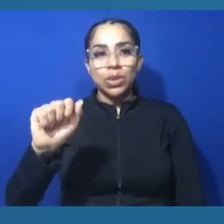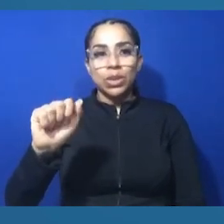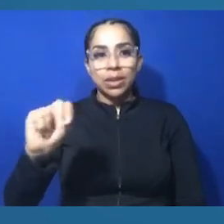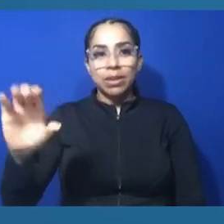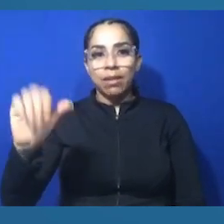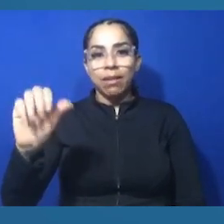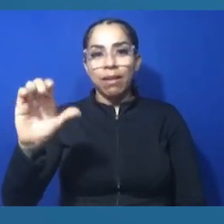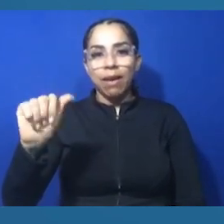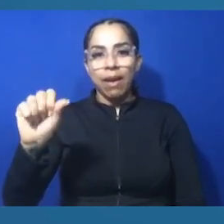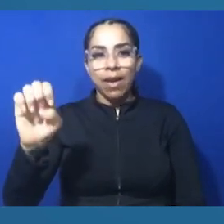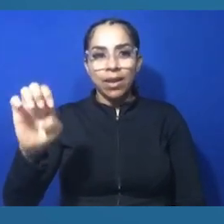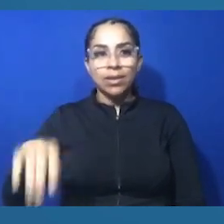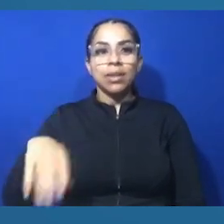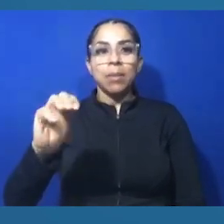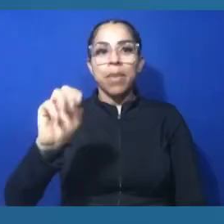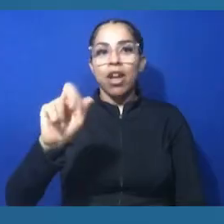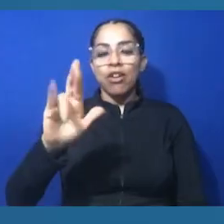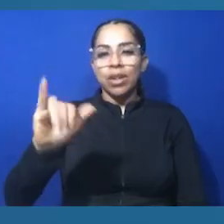Donnelly.